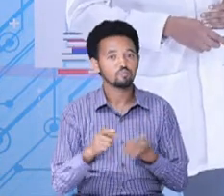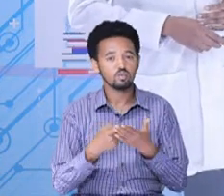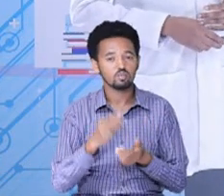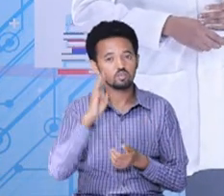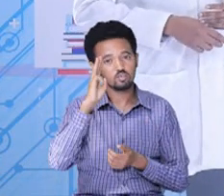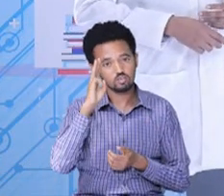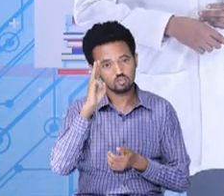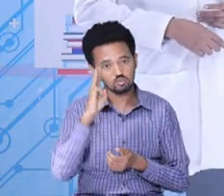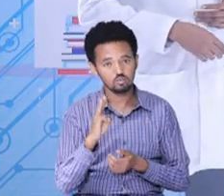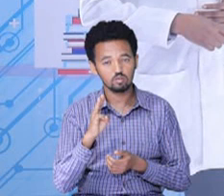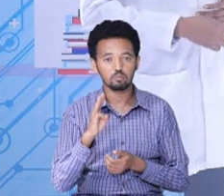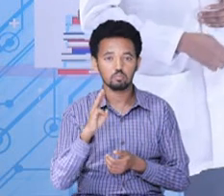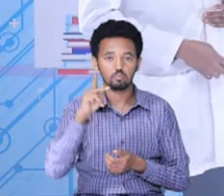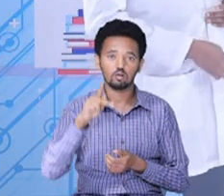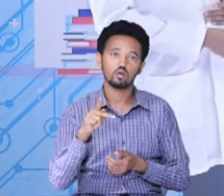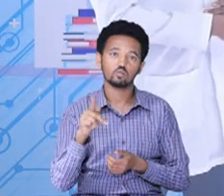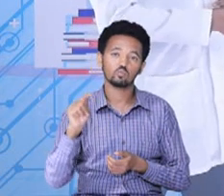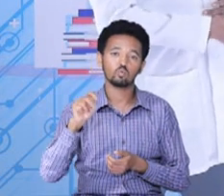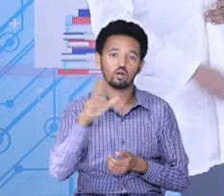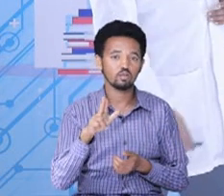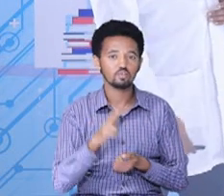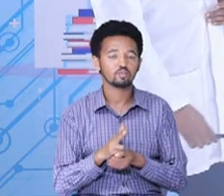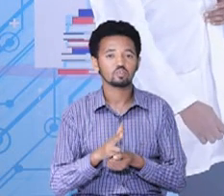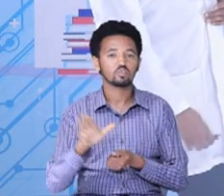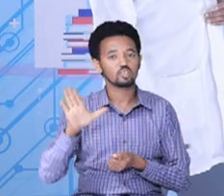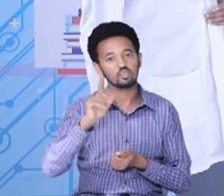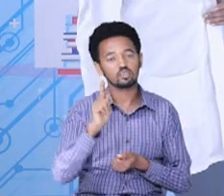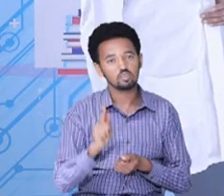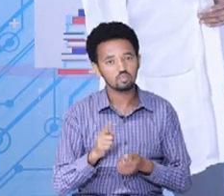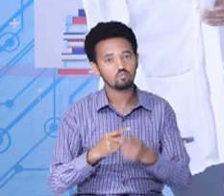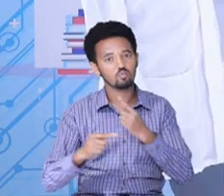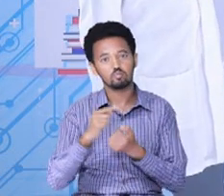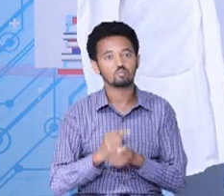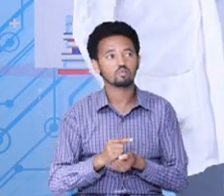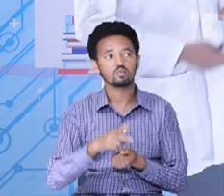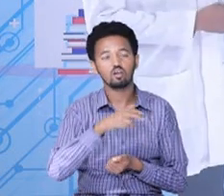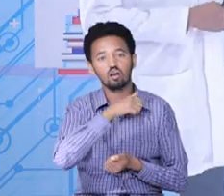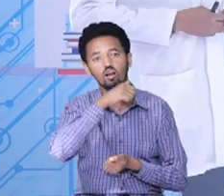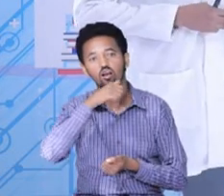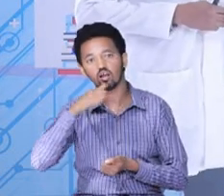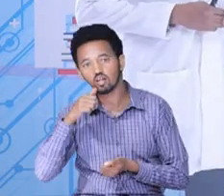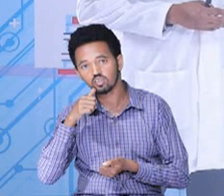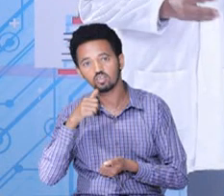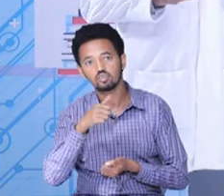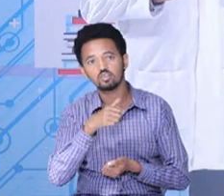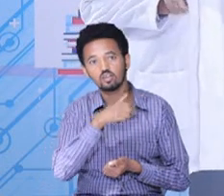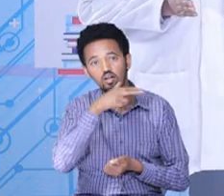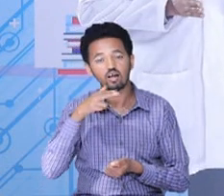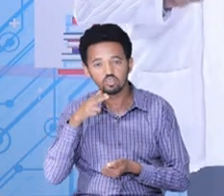he was president of Guinea at the time. He got support from Russia. Then on